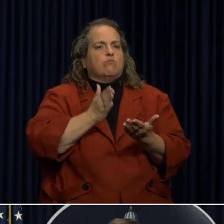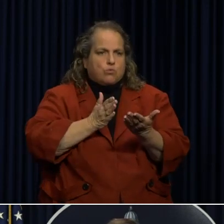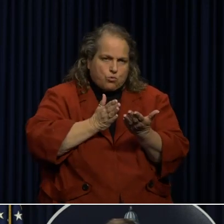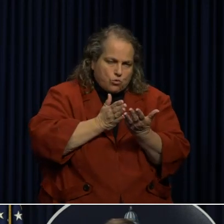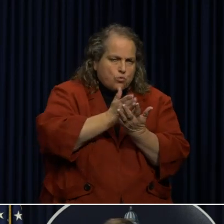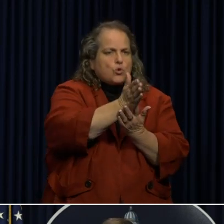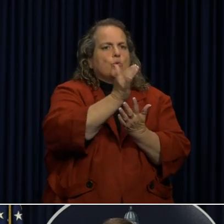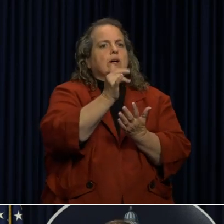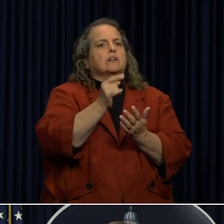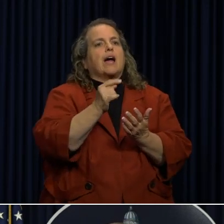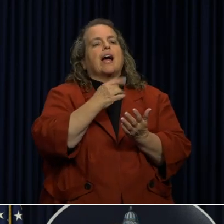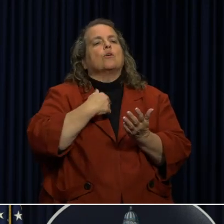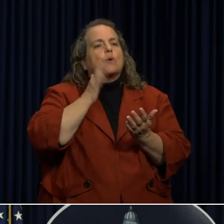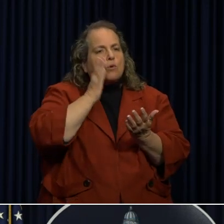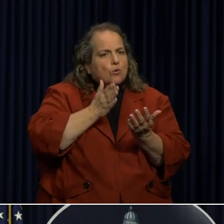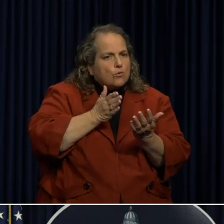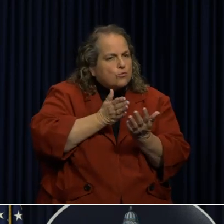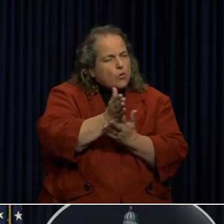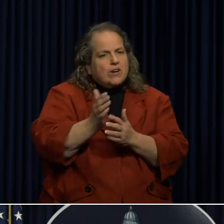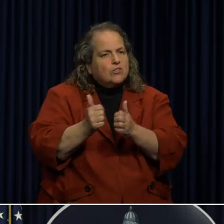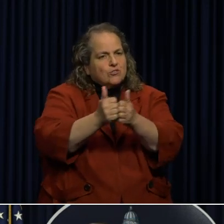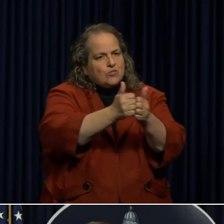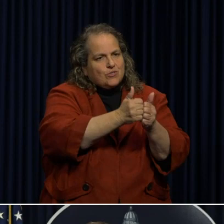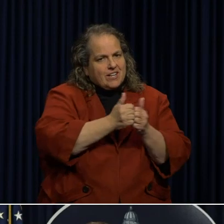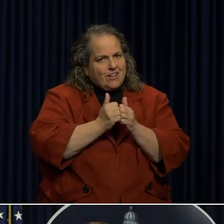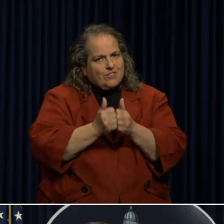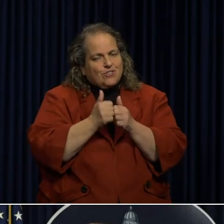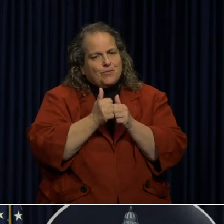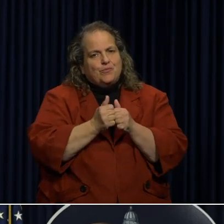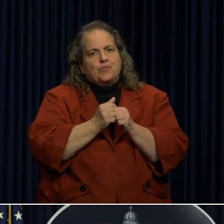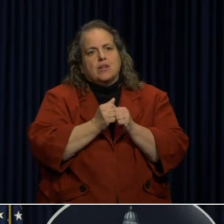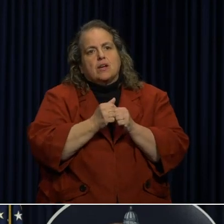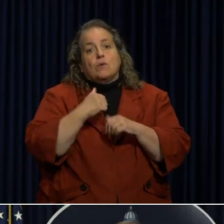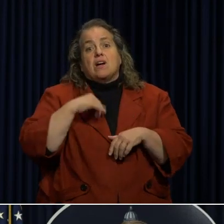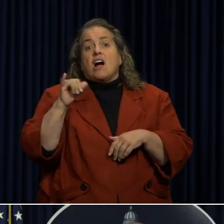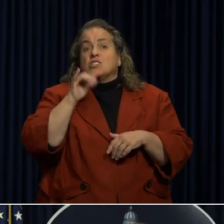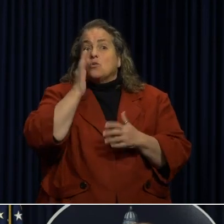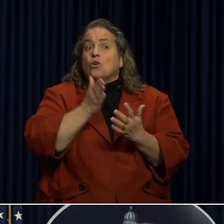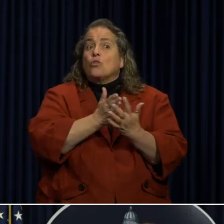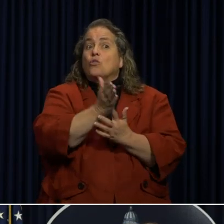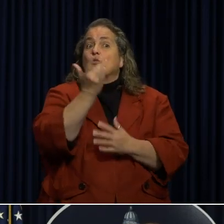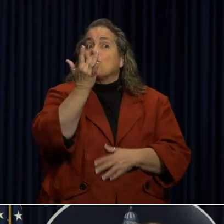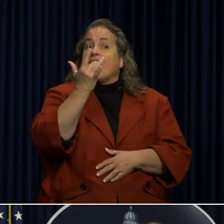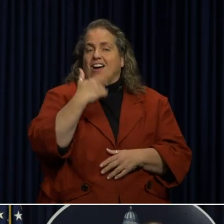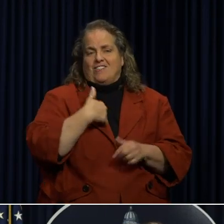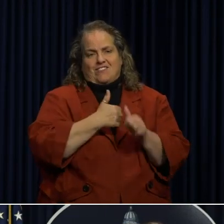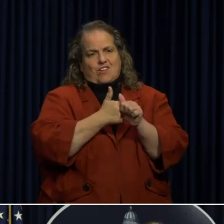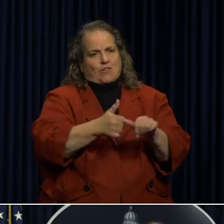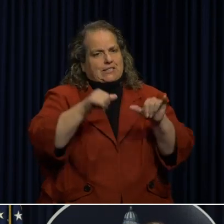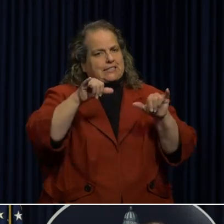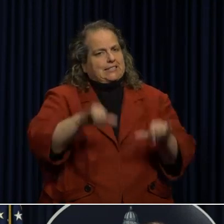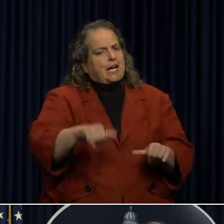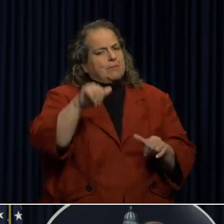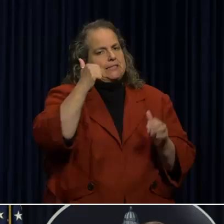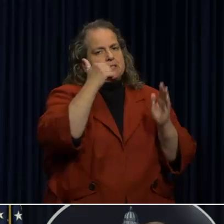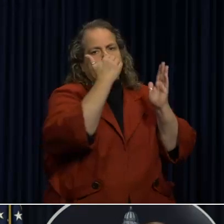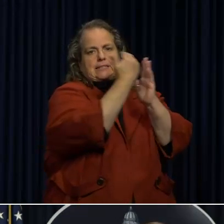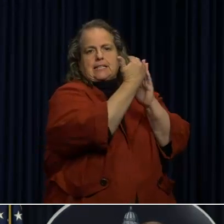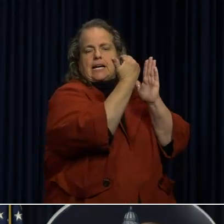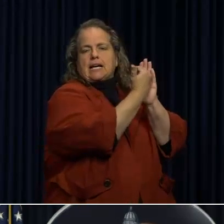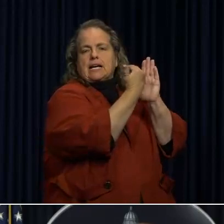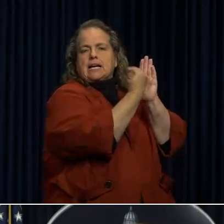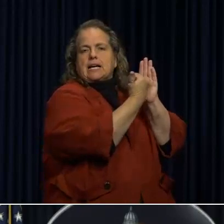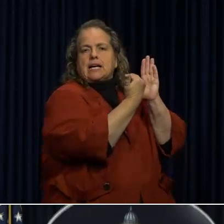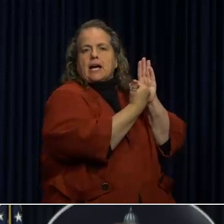it together. We're also going to get through this because we are going to follow the 10 steps that it takes